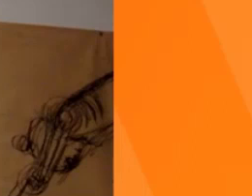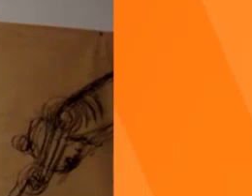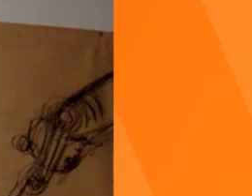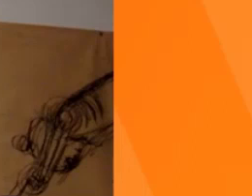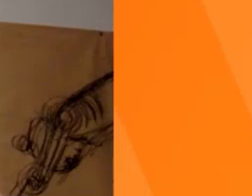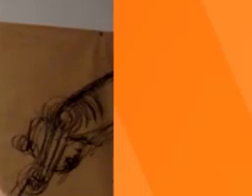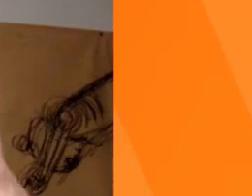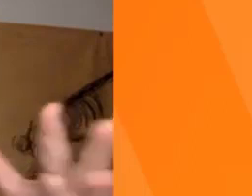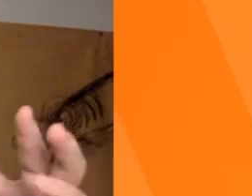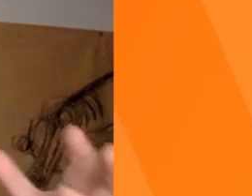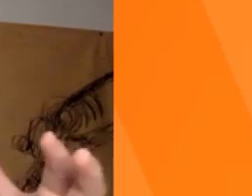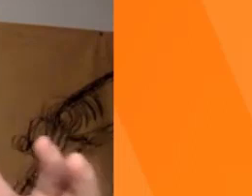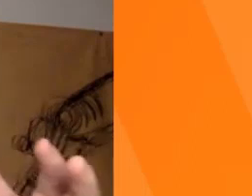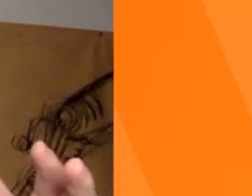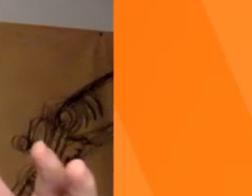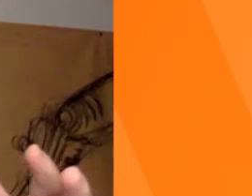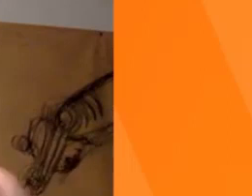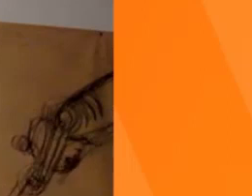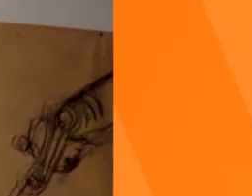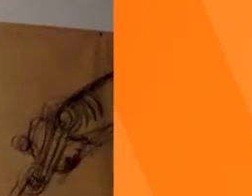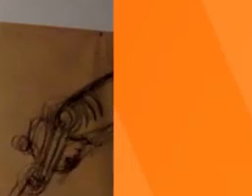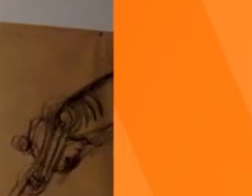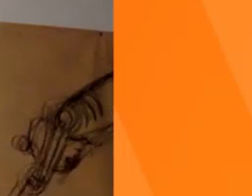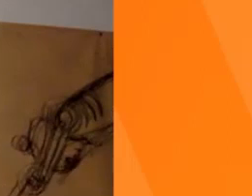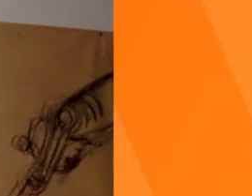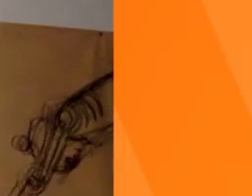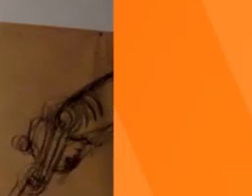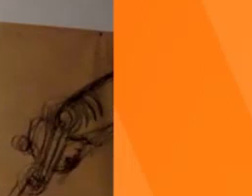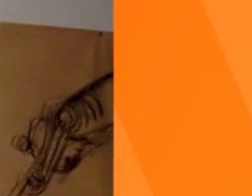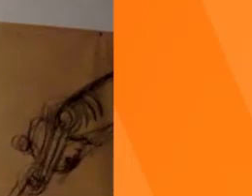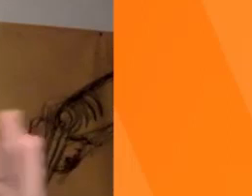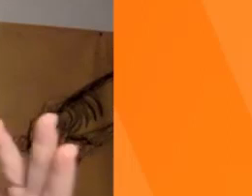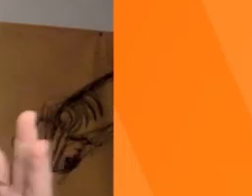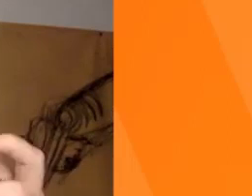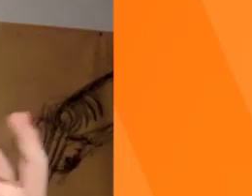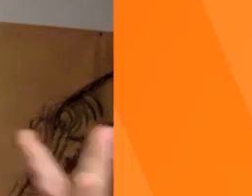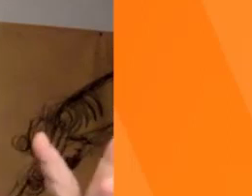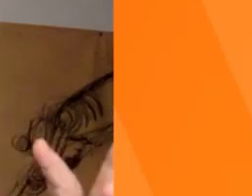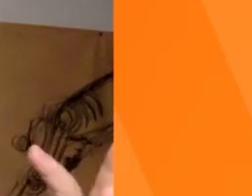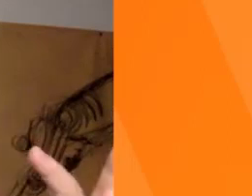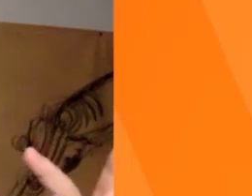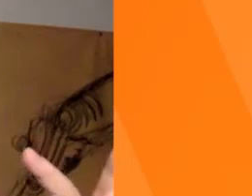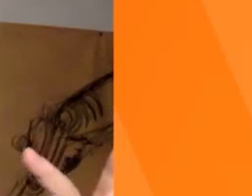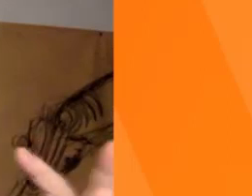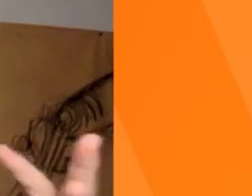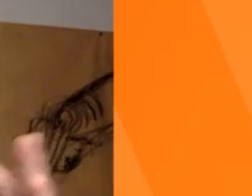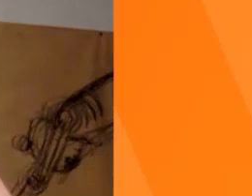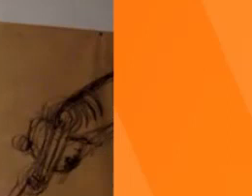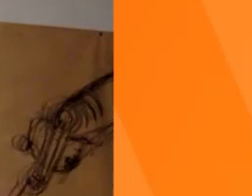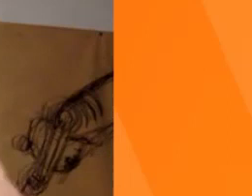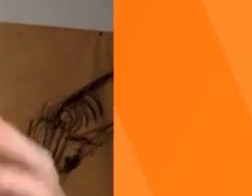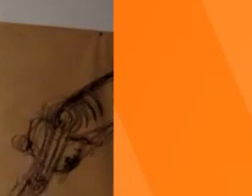has, like, there is no reason to be up till 2 o'clock in the morning, but it's like almost like revenge playtime.